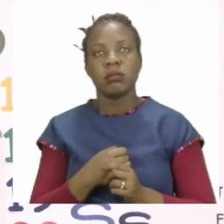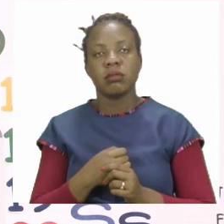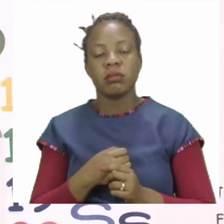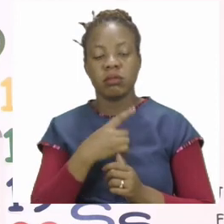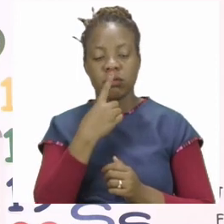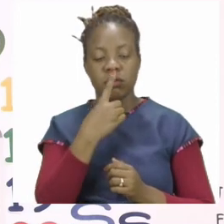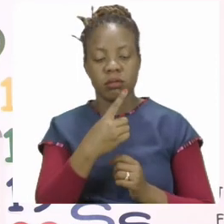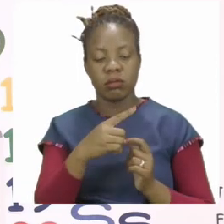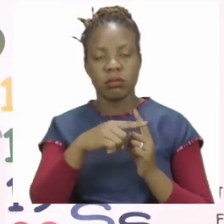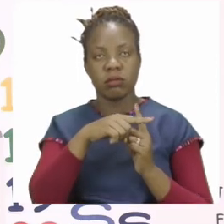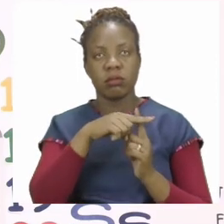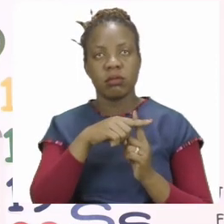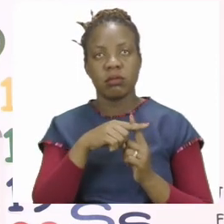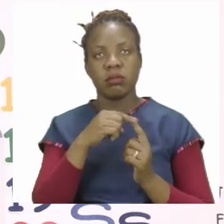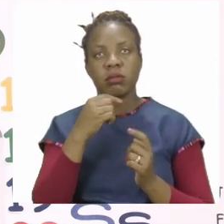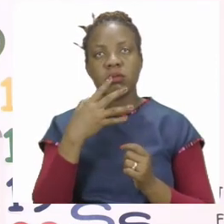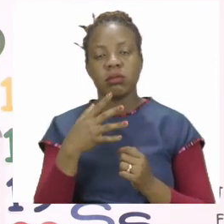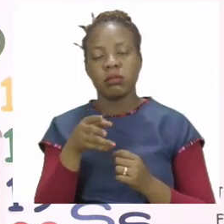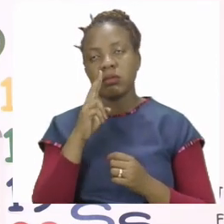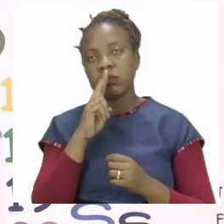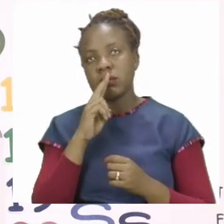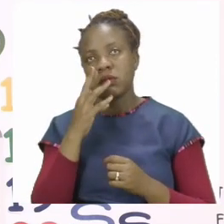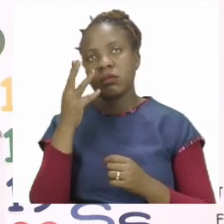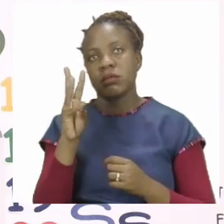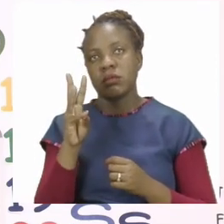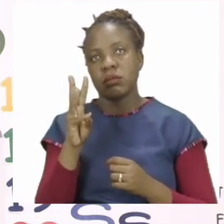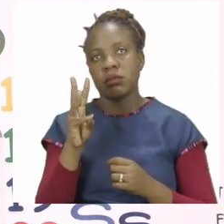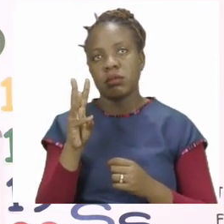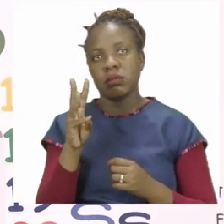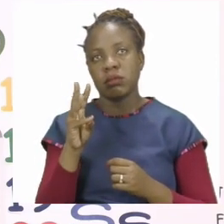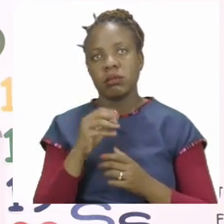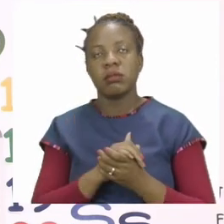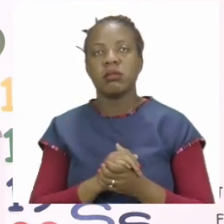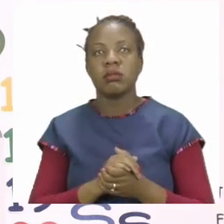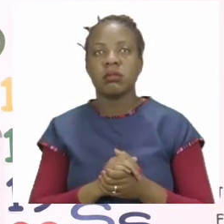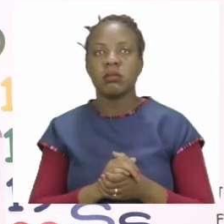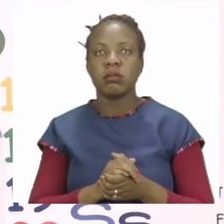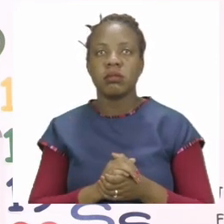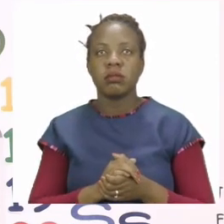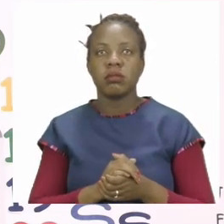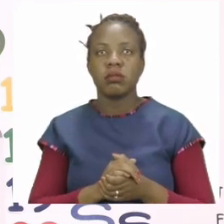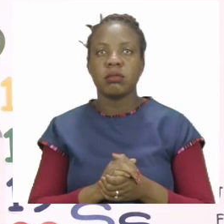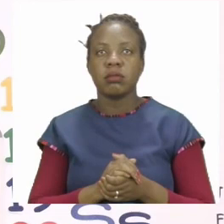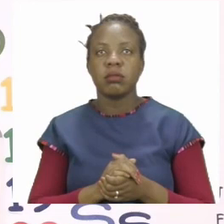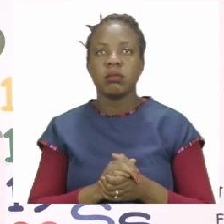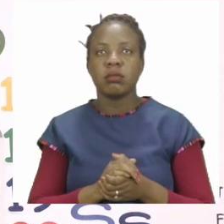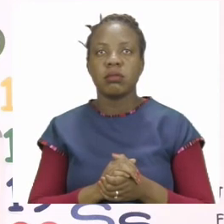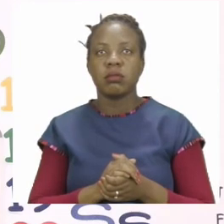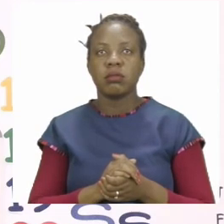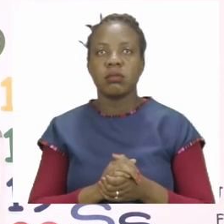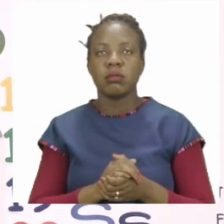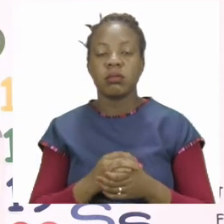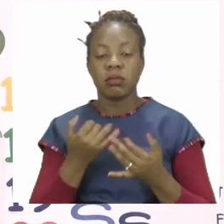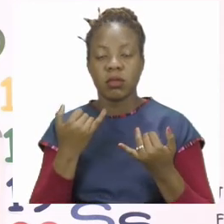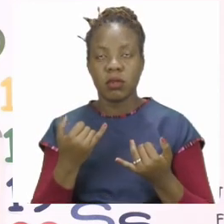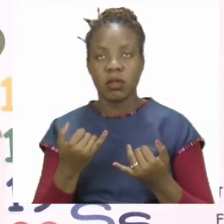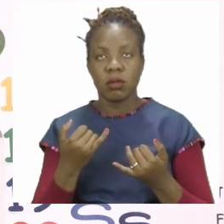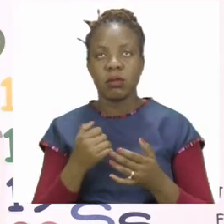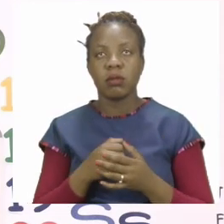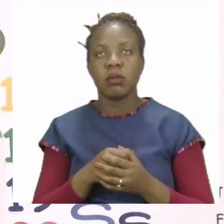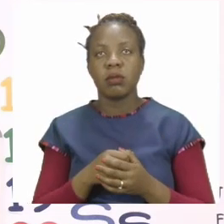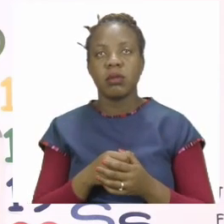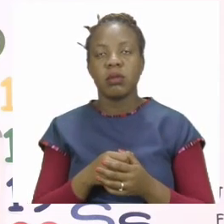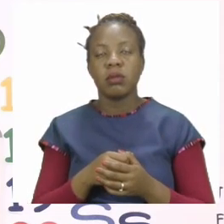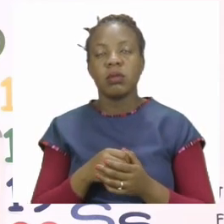then when we say 1 plus 5, the answer is 6. Now we have to go ahead and we have to take